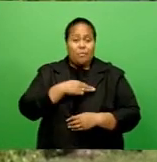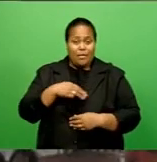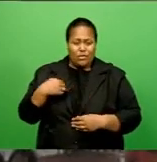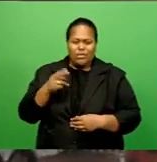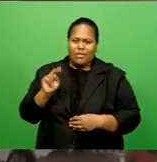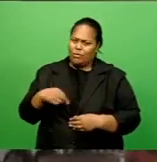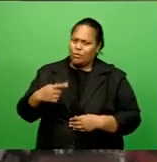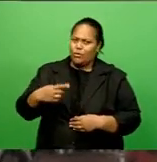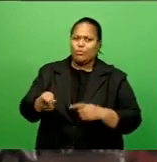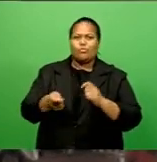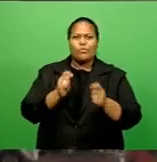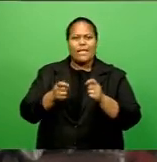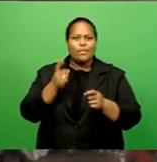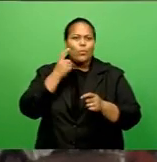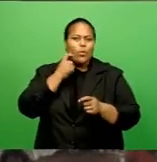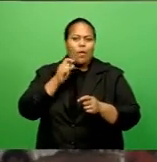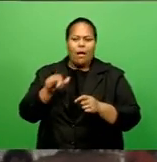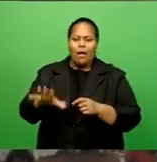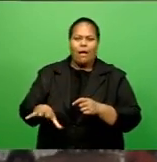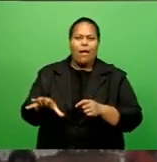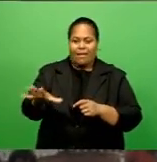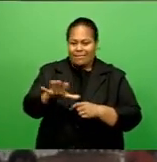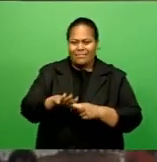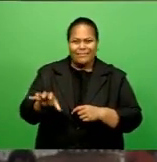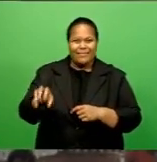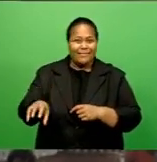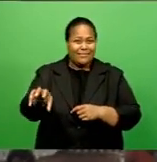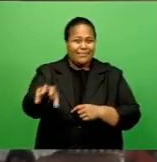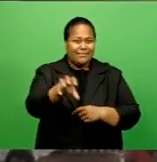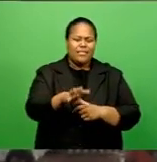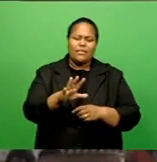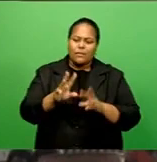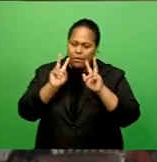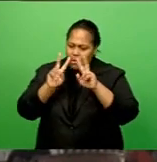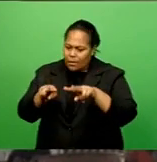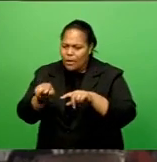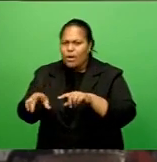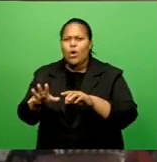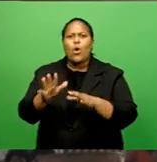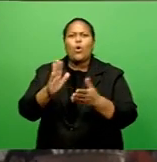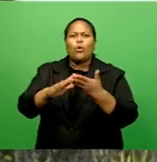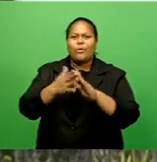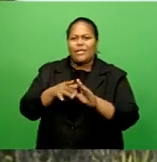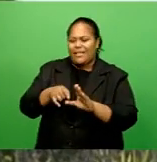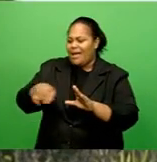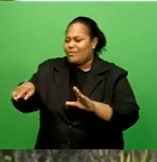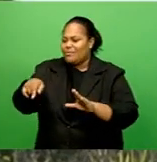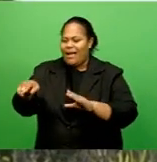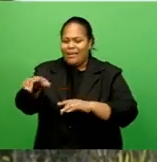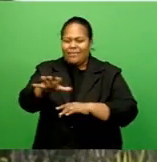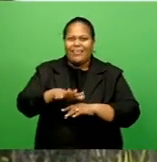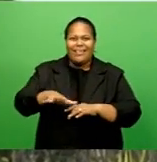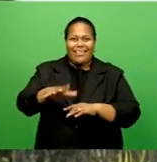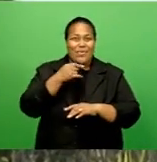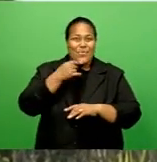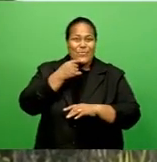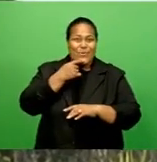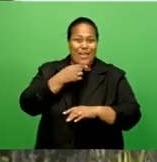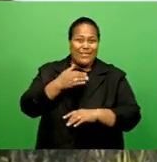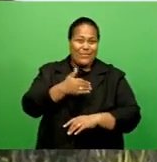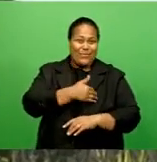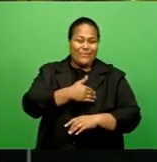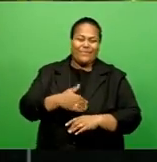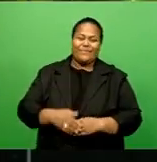affected areas, and they are also looking into communities outside of the hotspot areas. Eleanor Turangaivu,